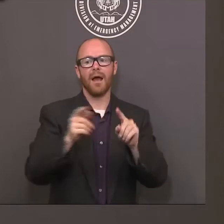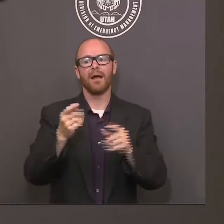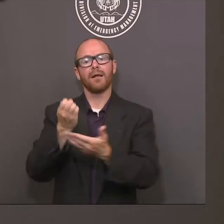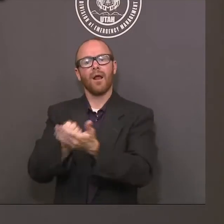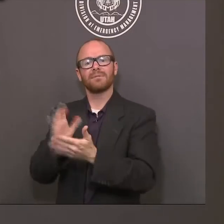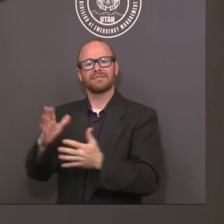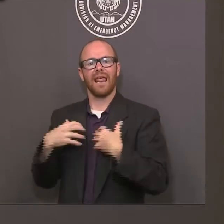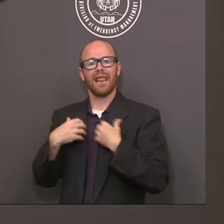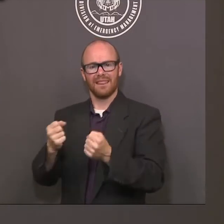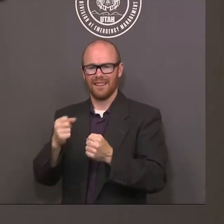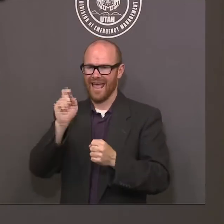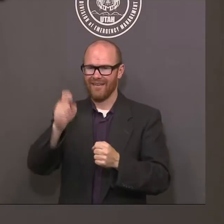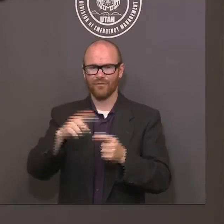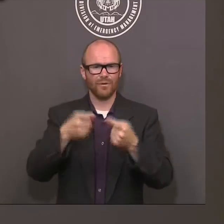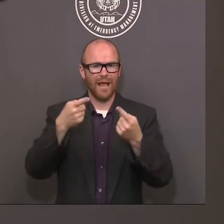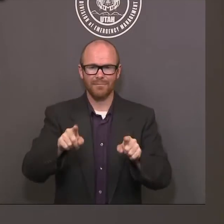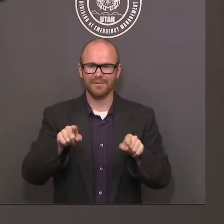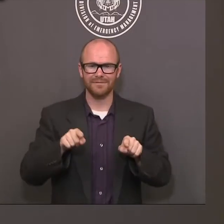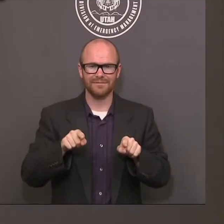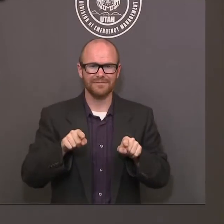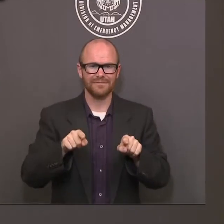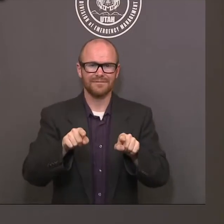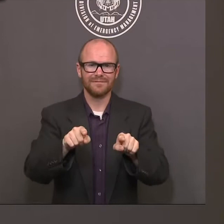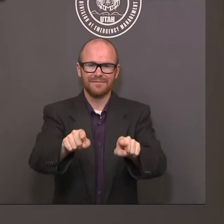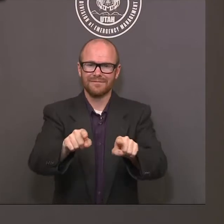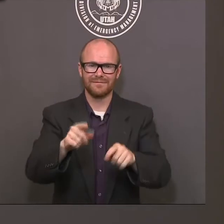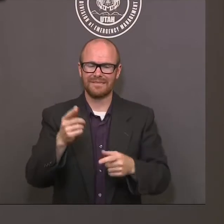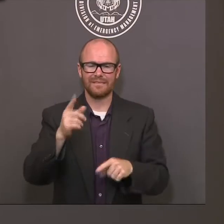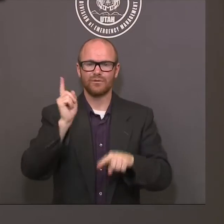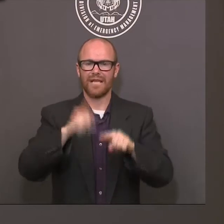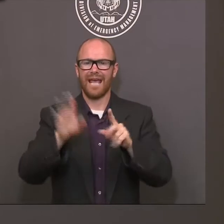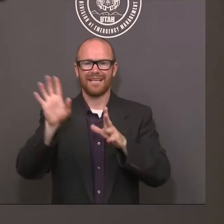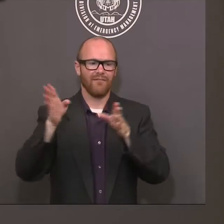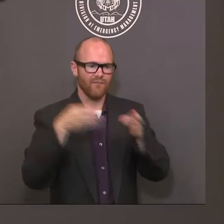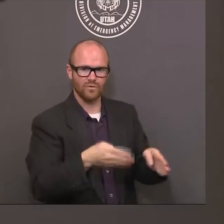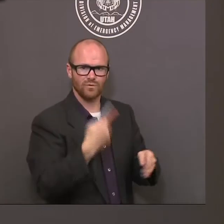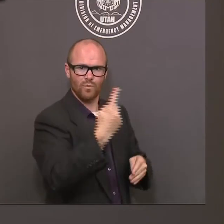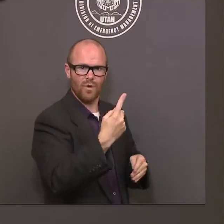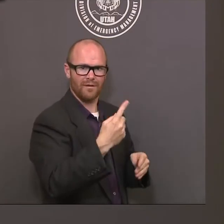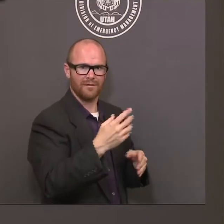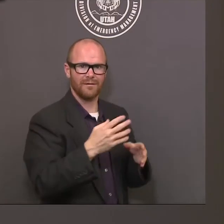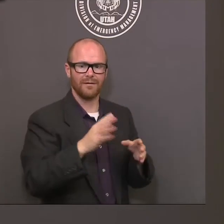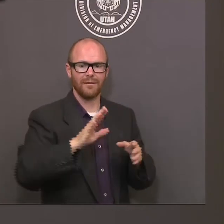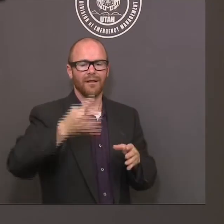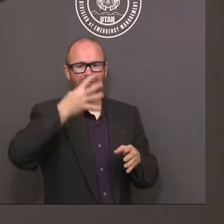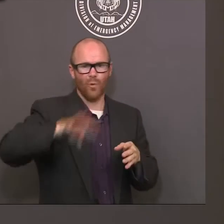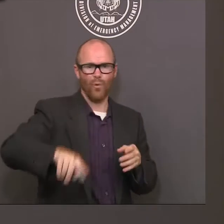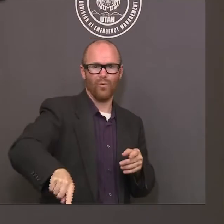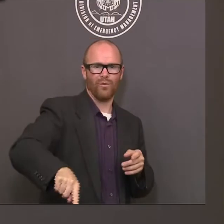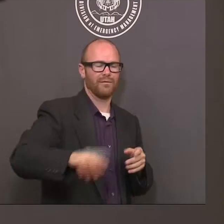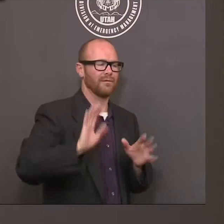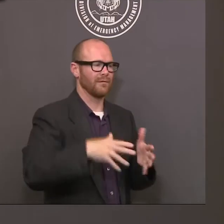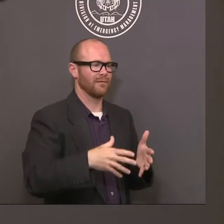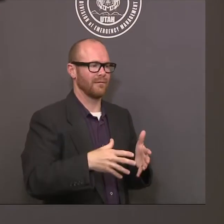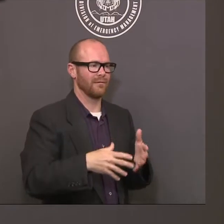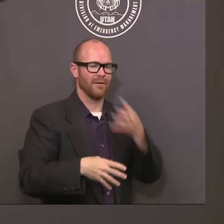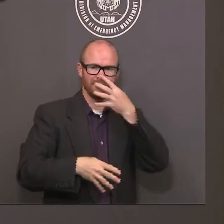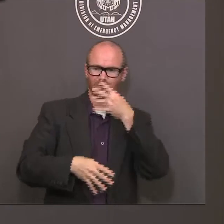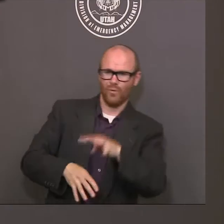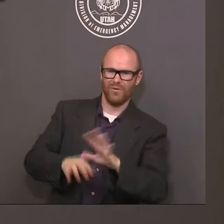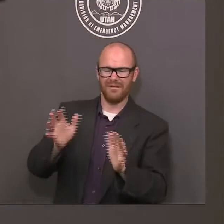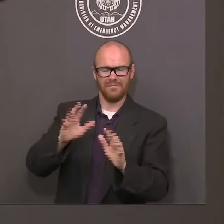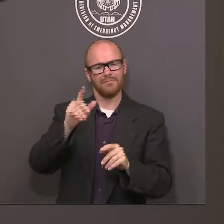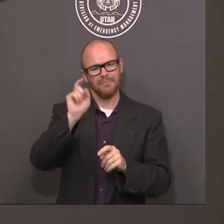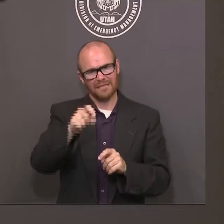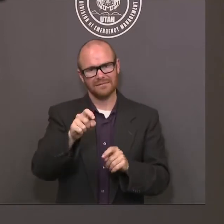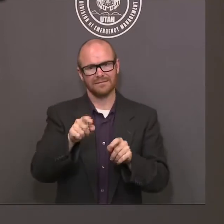they should be done together. We've said all along it's a false choice to say we can only do one and not the other. So I'm going to let Derek and Theresa maybe come